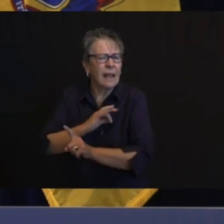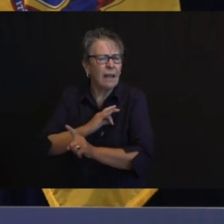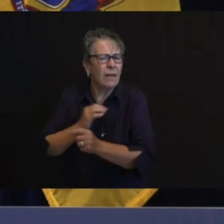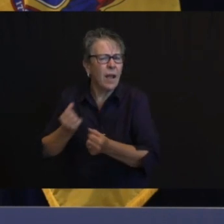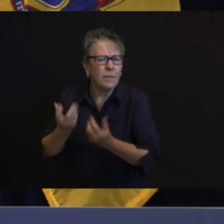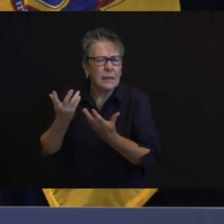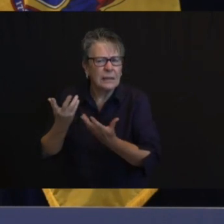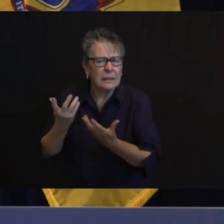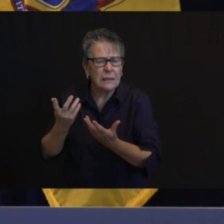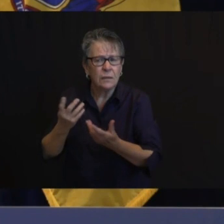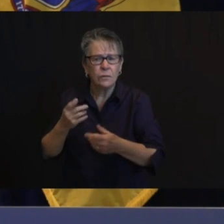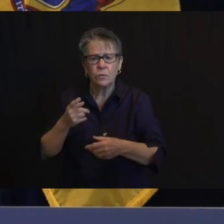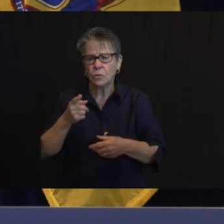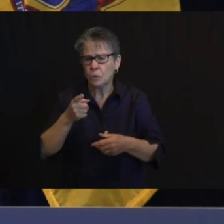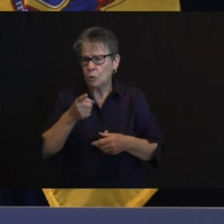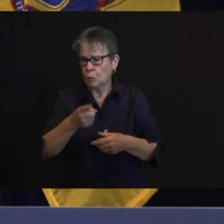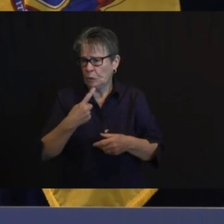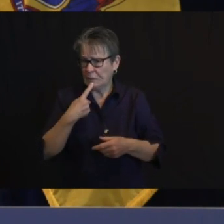FDA-approved